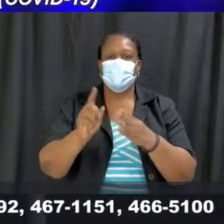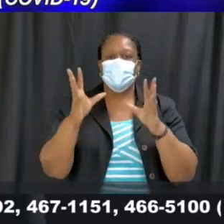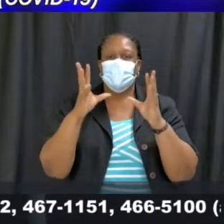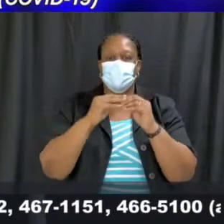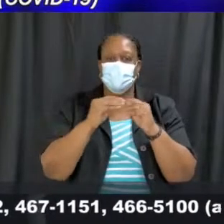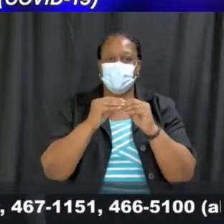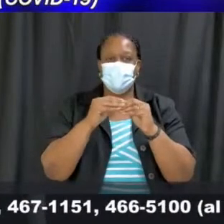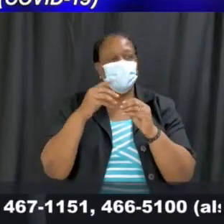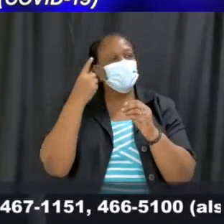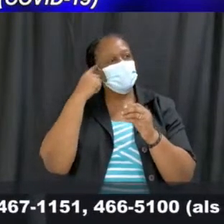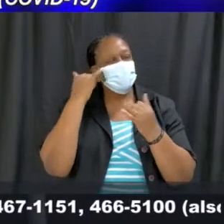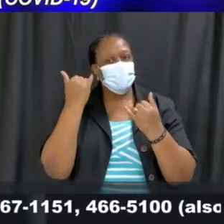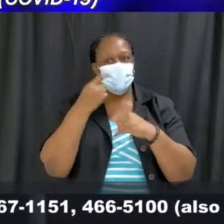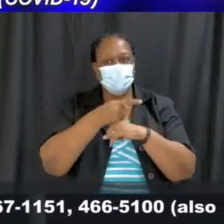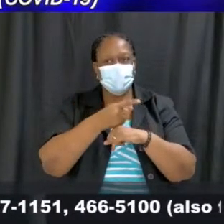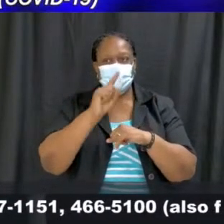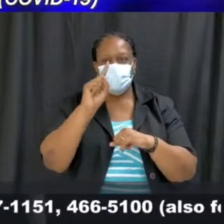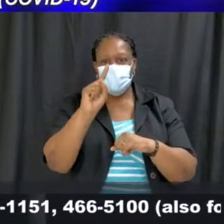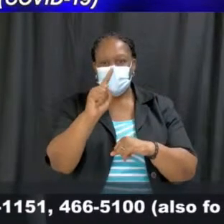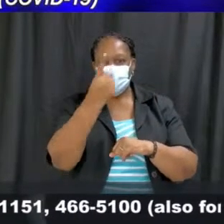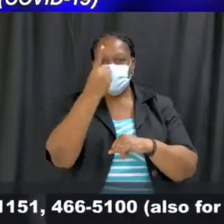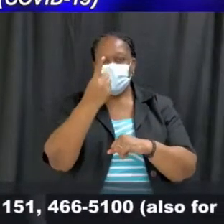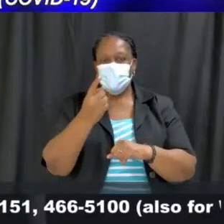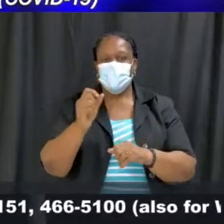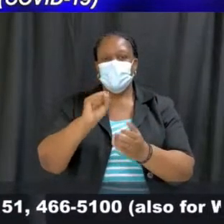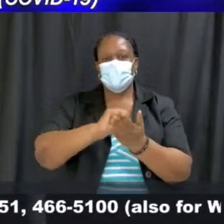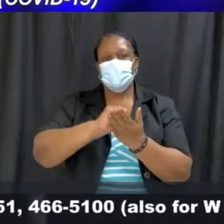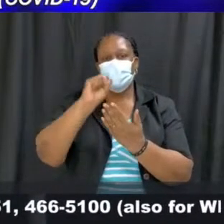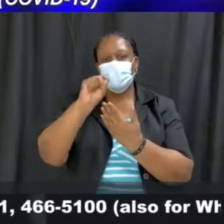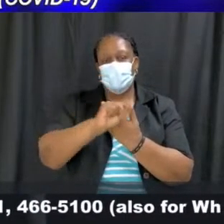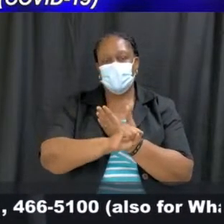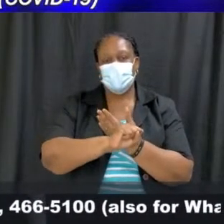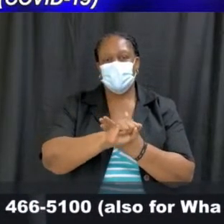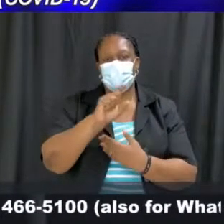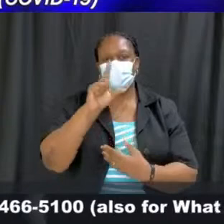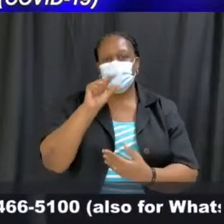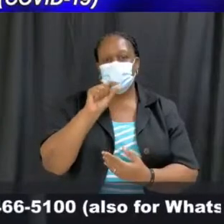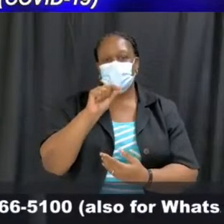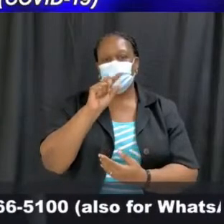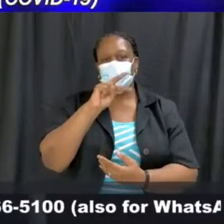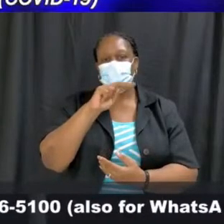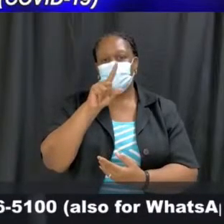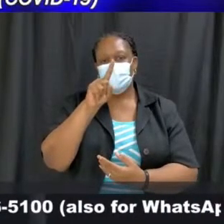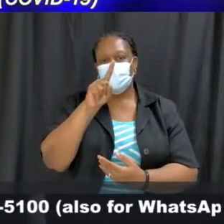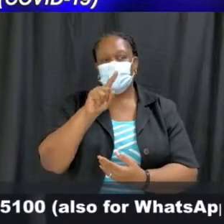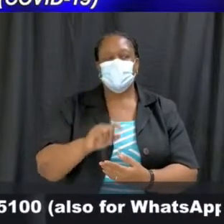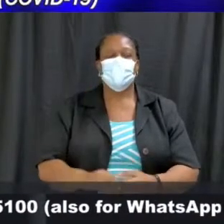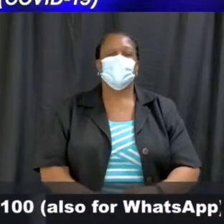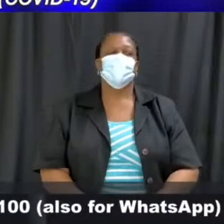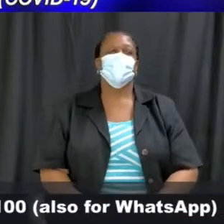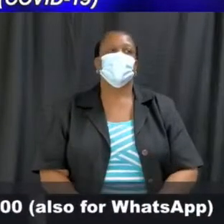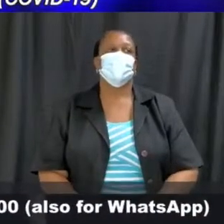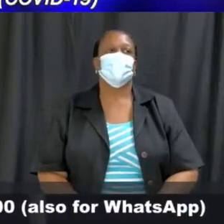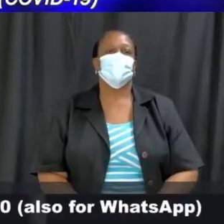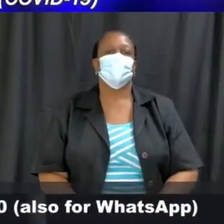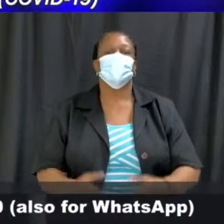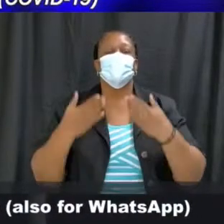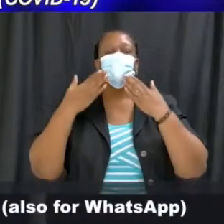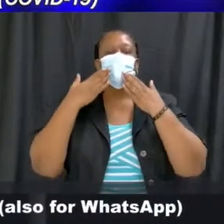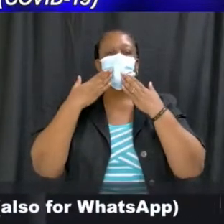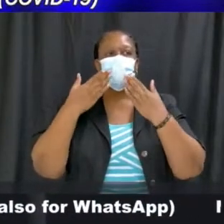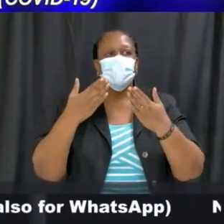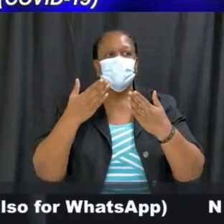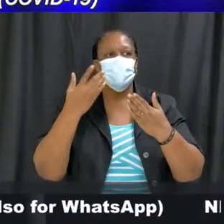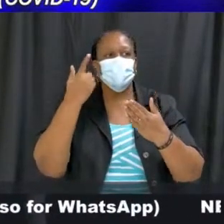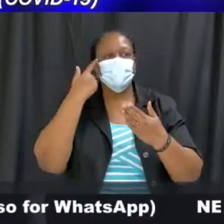briefing for the first day of September 2021. I am Les Roy Williams. Thank you very